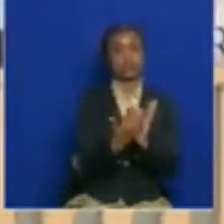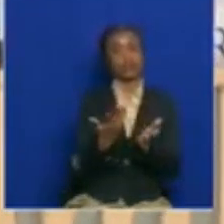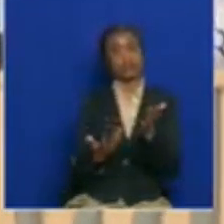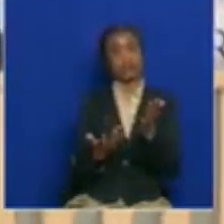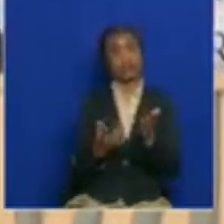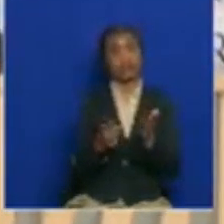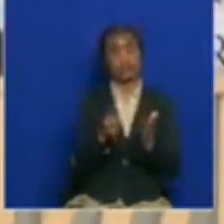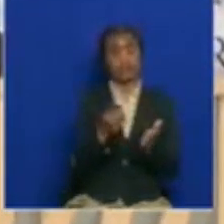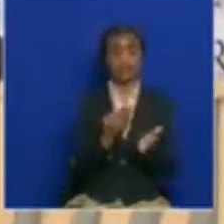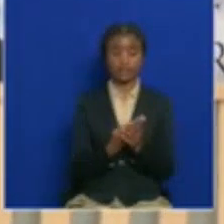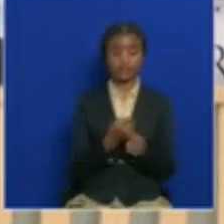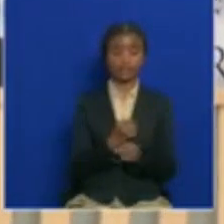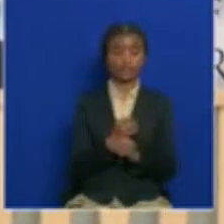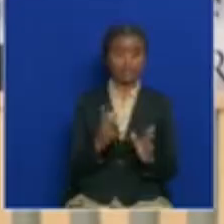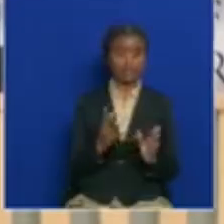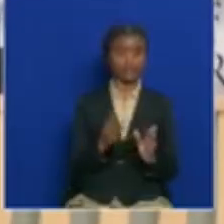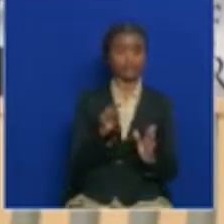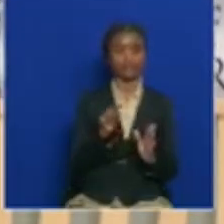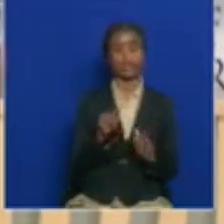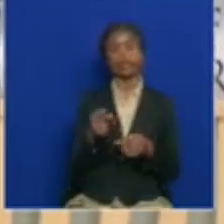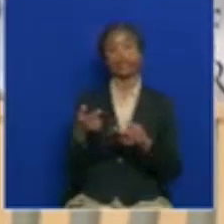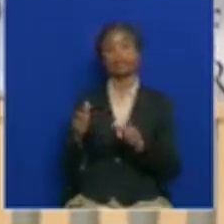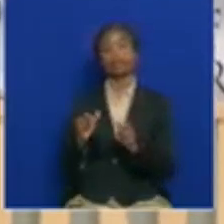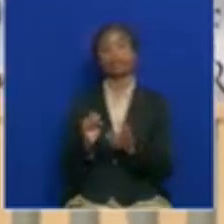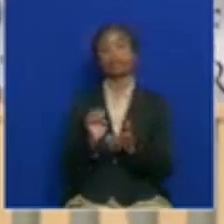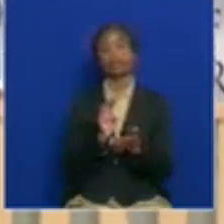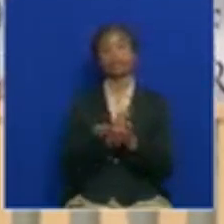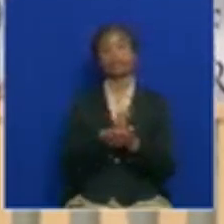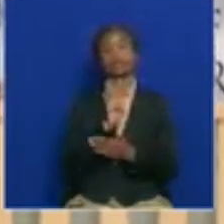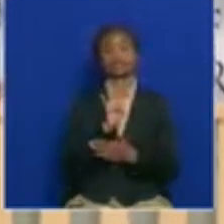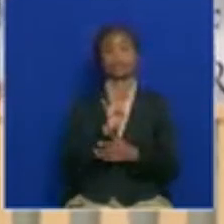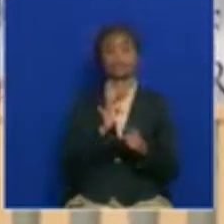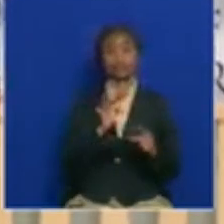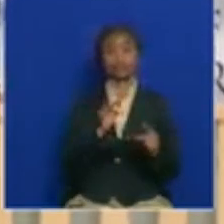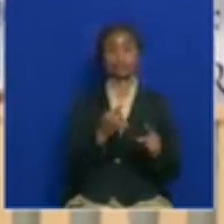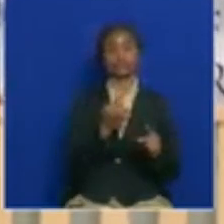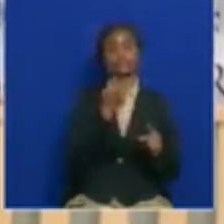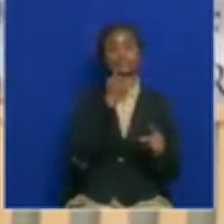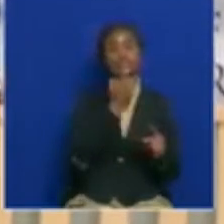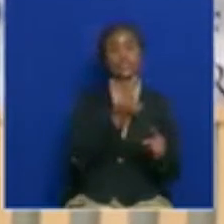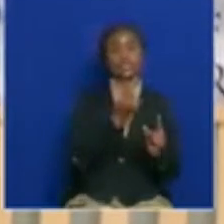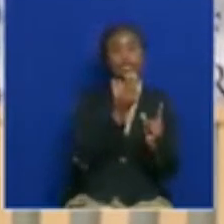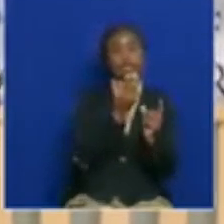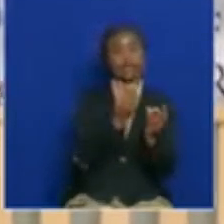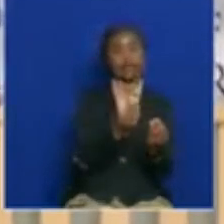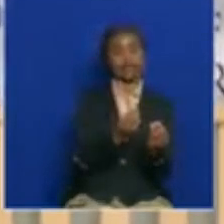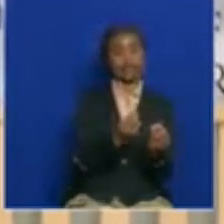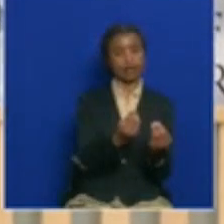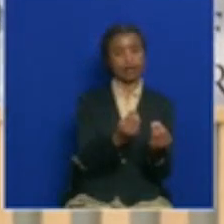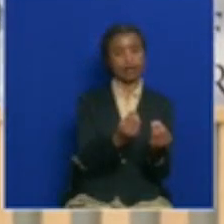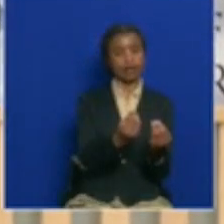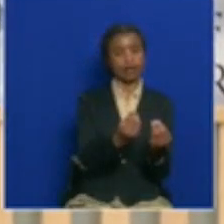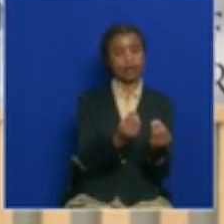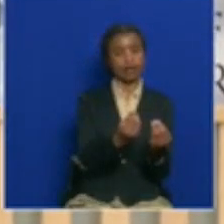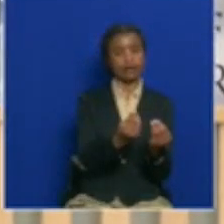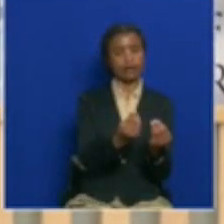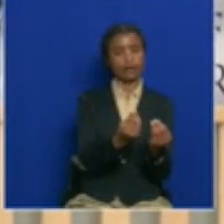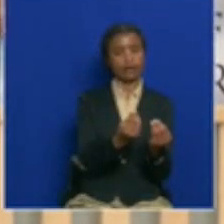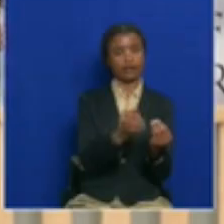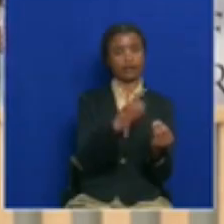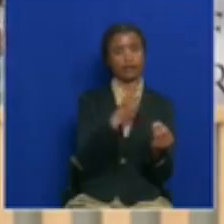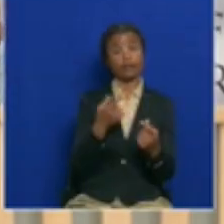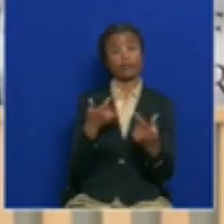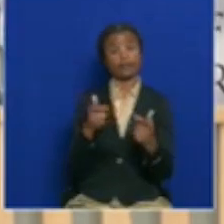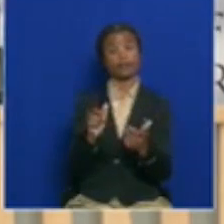then I'll relate it to the item number. Mm-hmm. Then I will call out those that are dealt with in paragraph 15, and